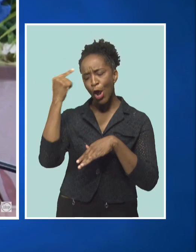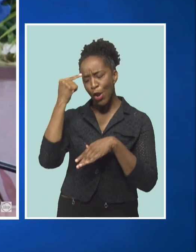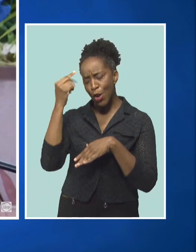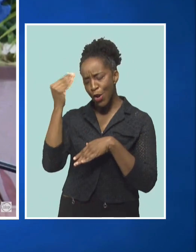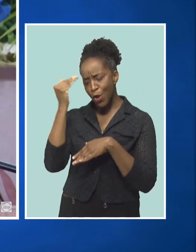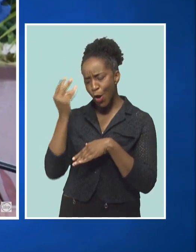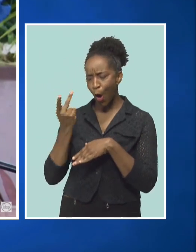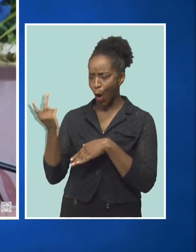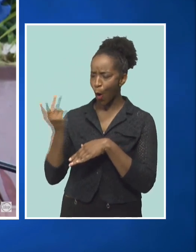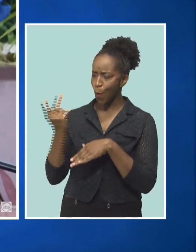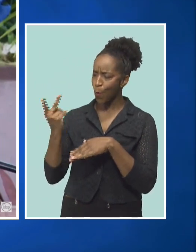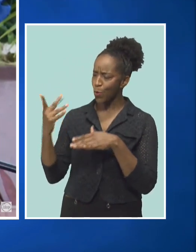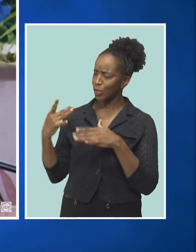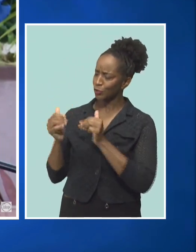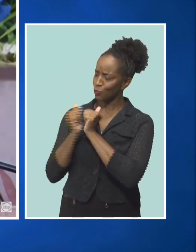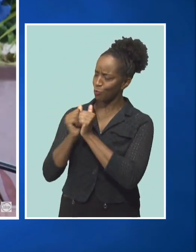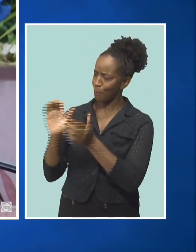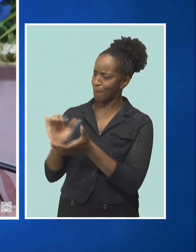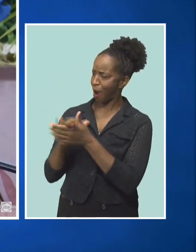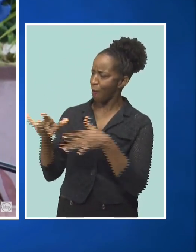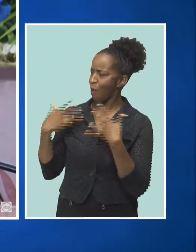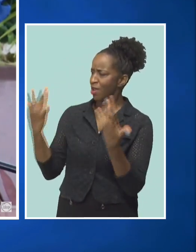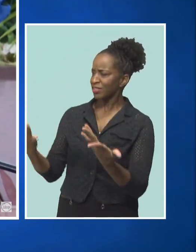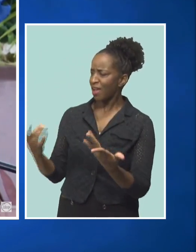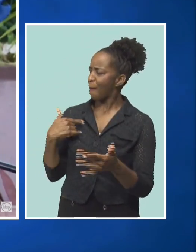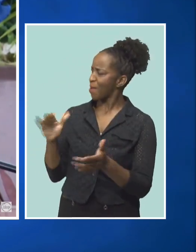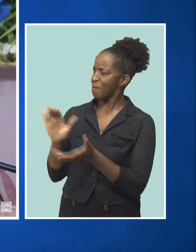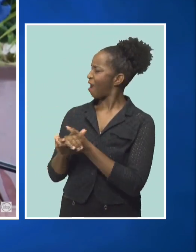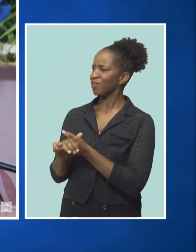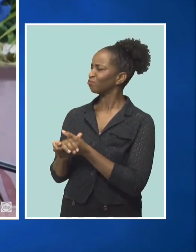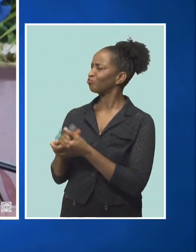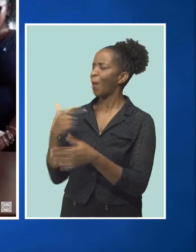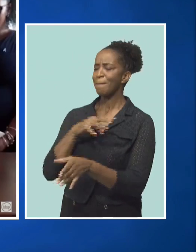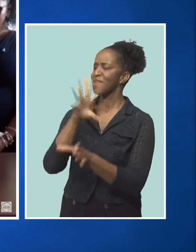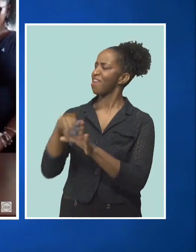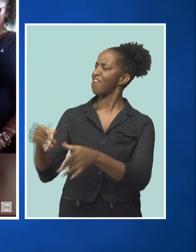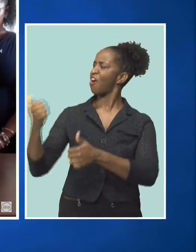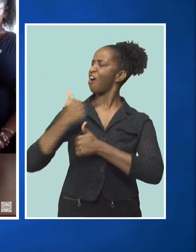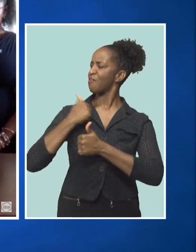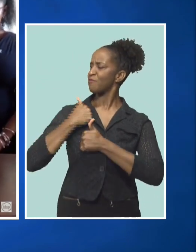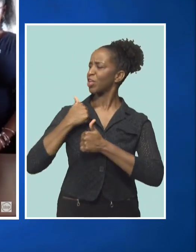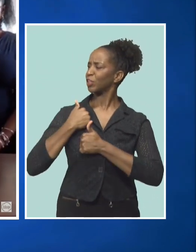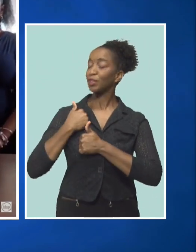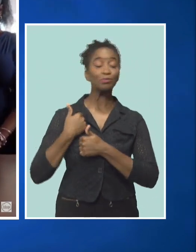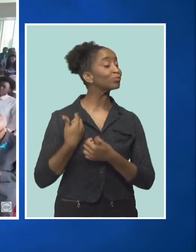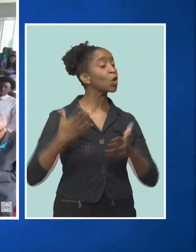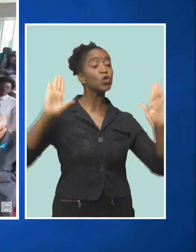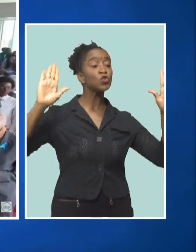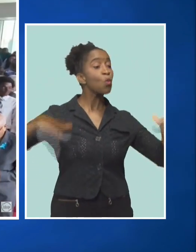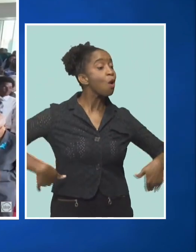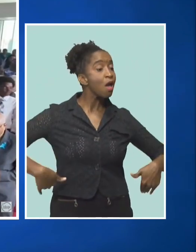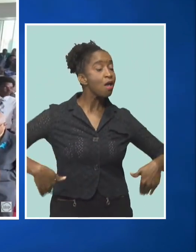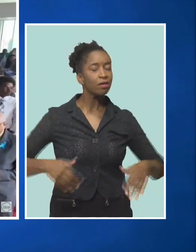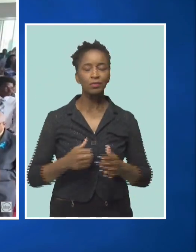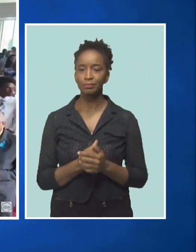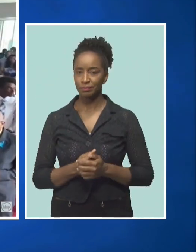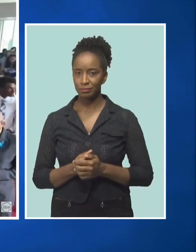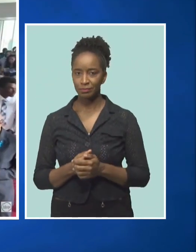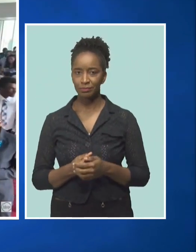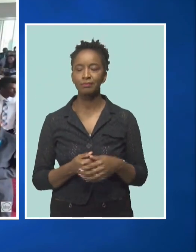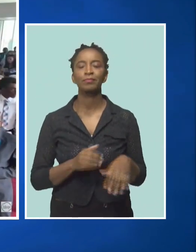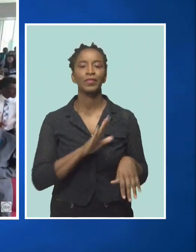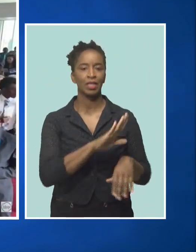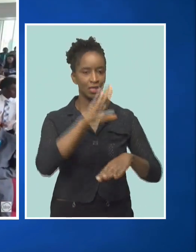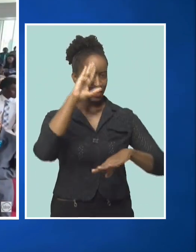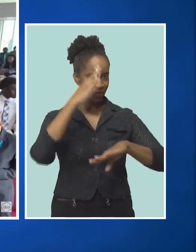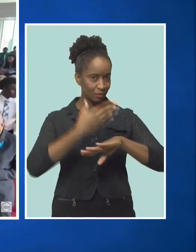the regiment. I said, too late for that, Arms. Son Ian Walters says his father cherished his 3 children